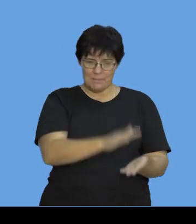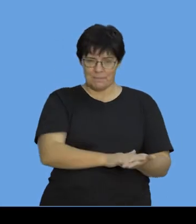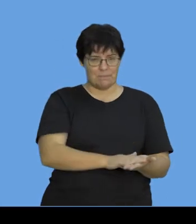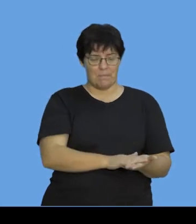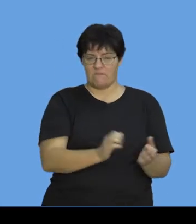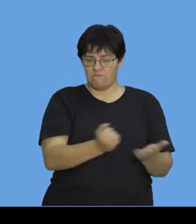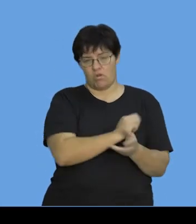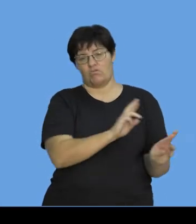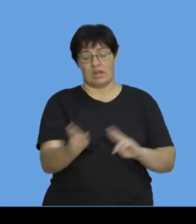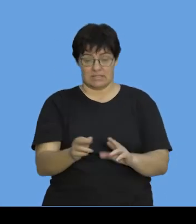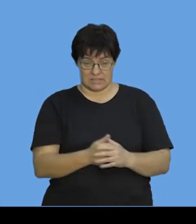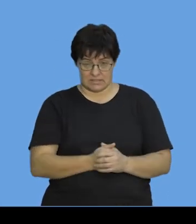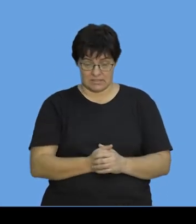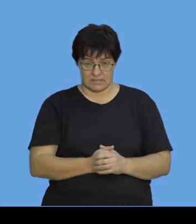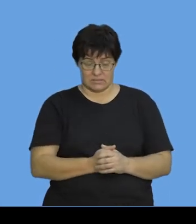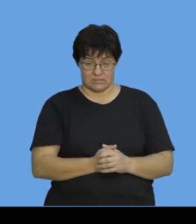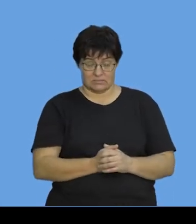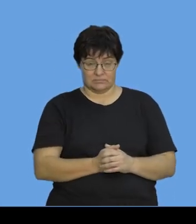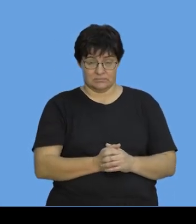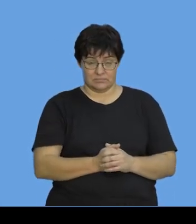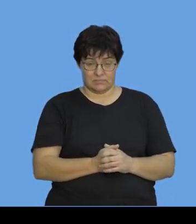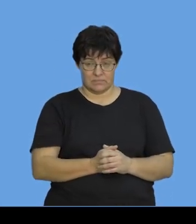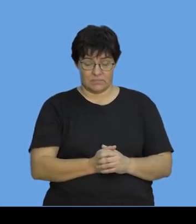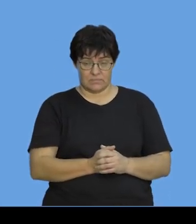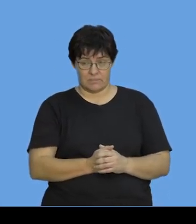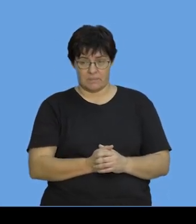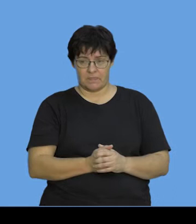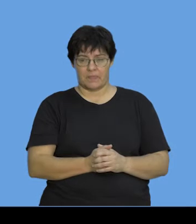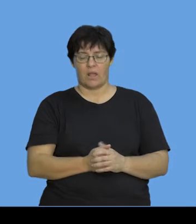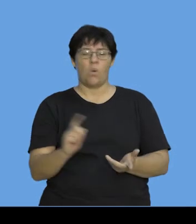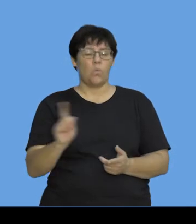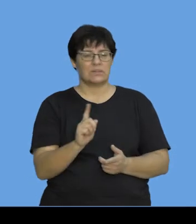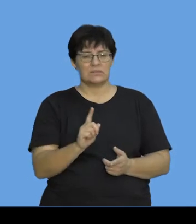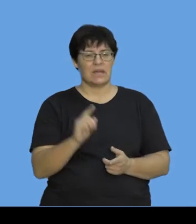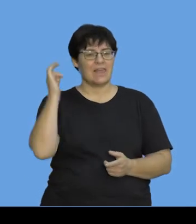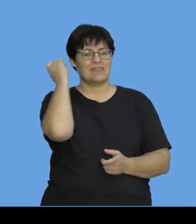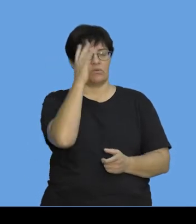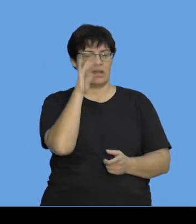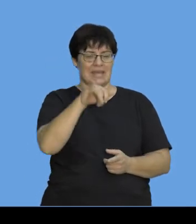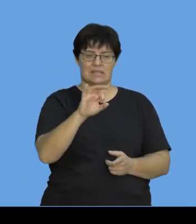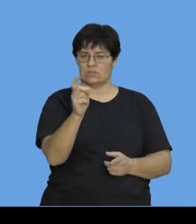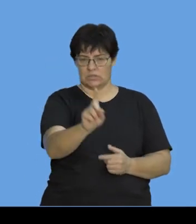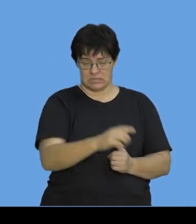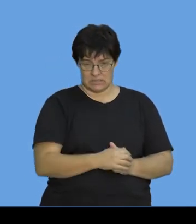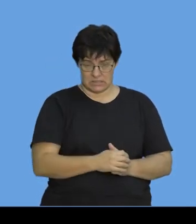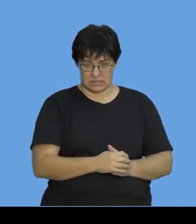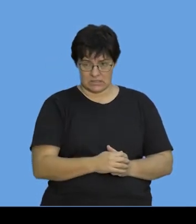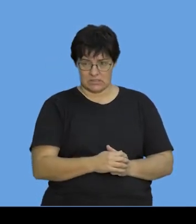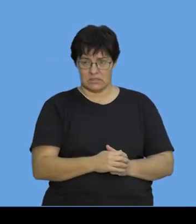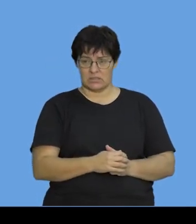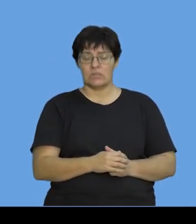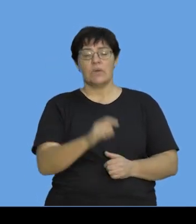it reacts completely, we're saying if this reaction reaches completion, what is our theoretical yield? So we're going to use